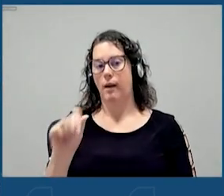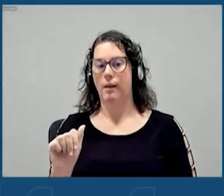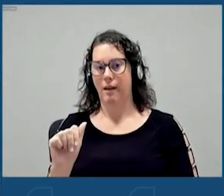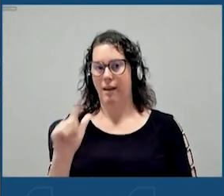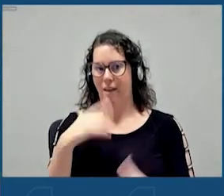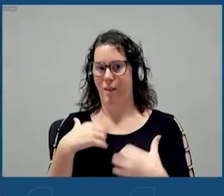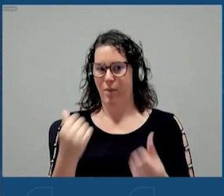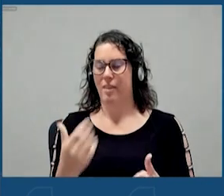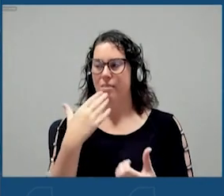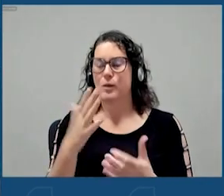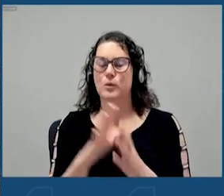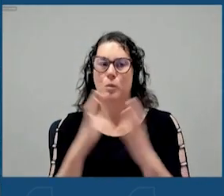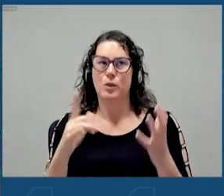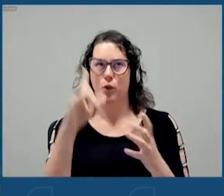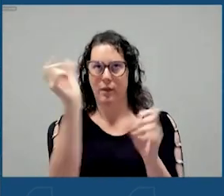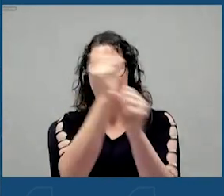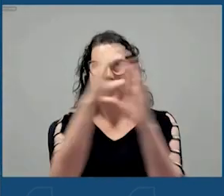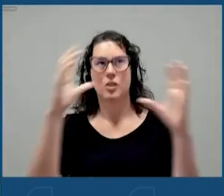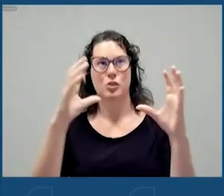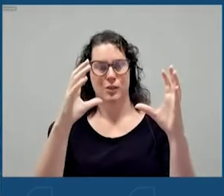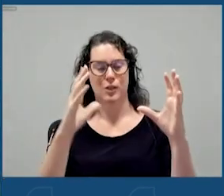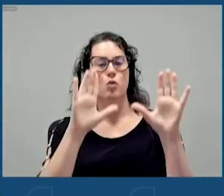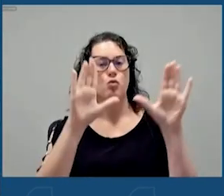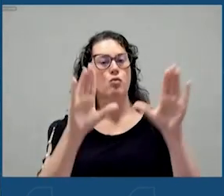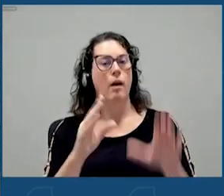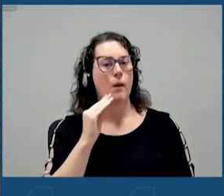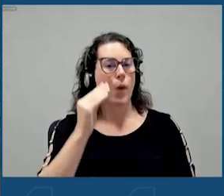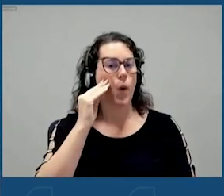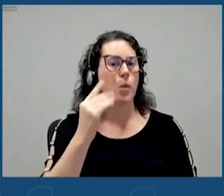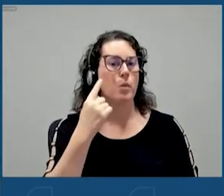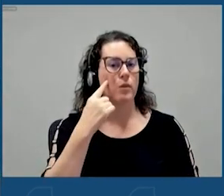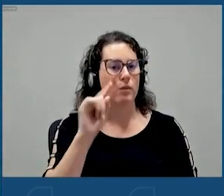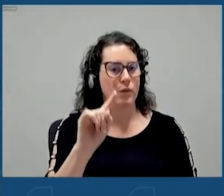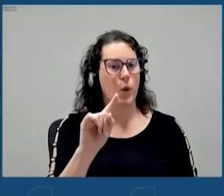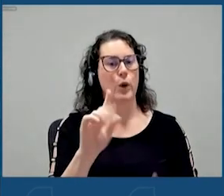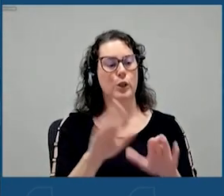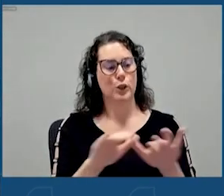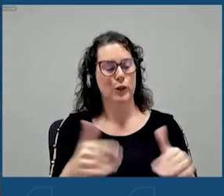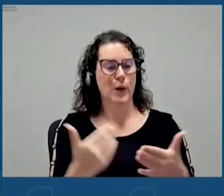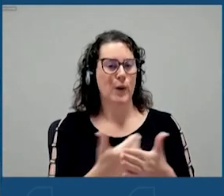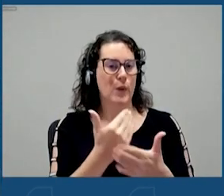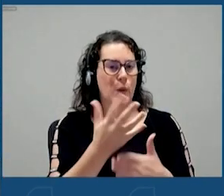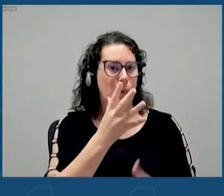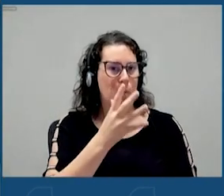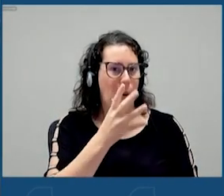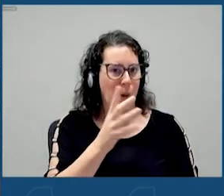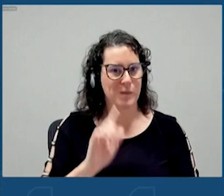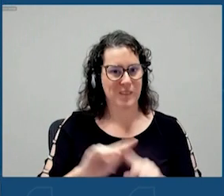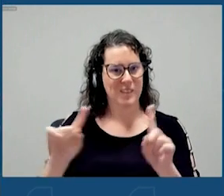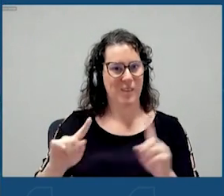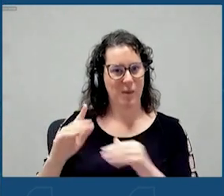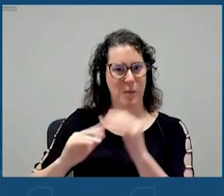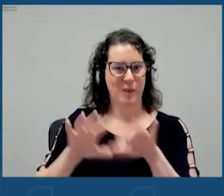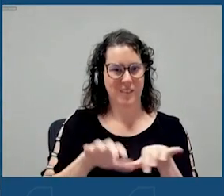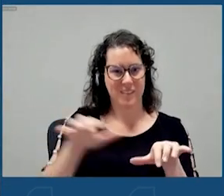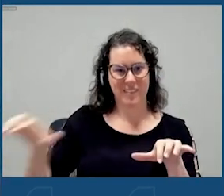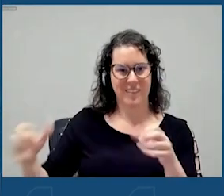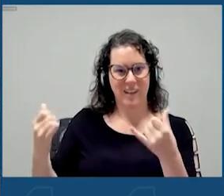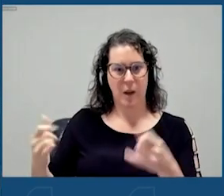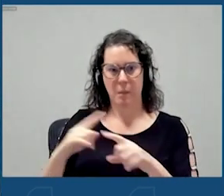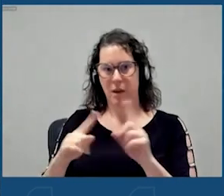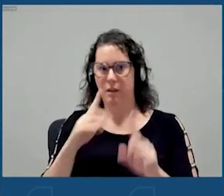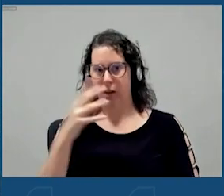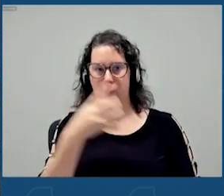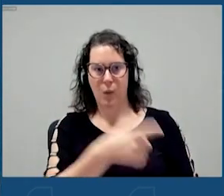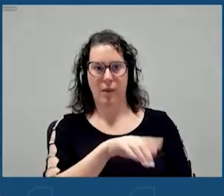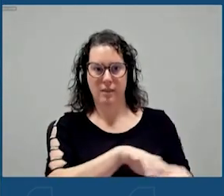to give a wonderful home for our children and new moms over in a different venue, but also not turning your back on this neighborhood, which